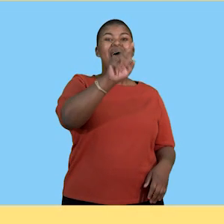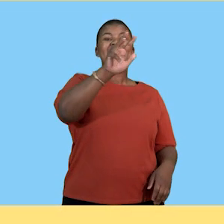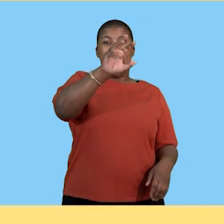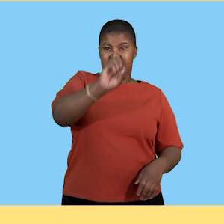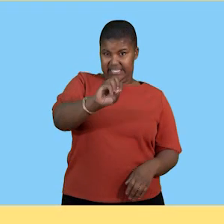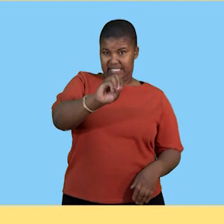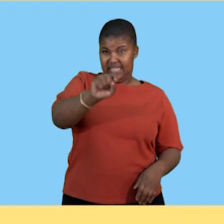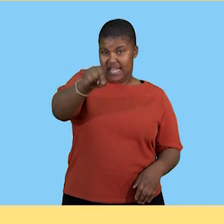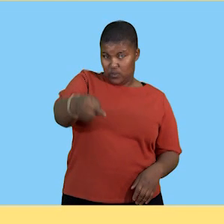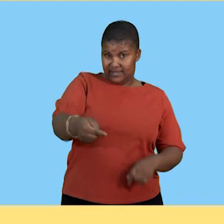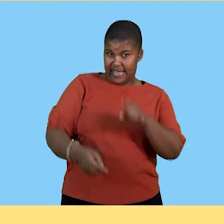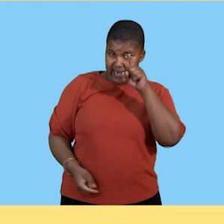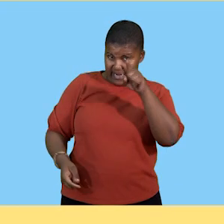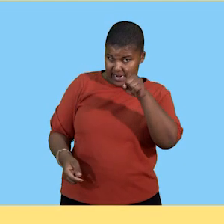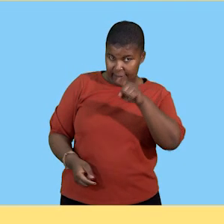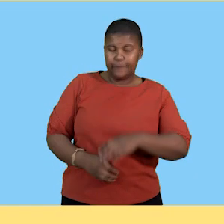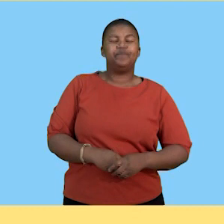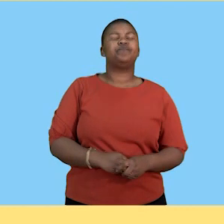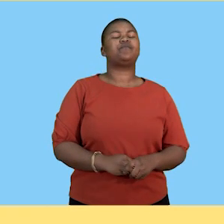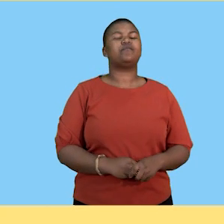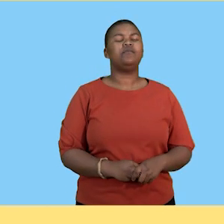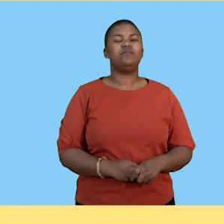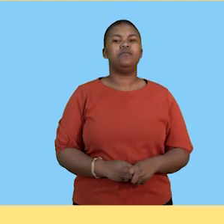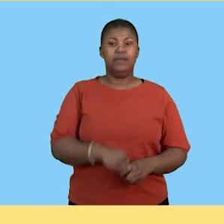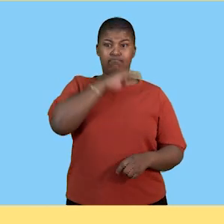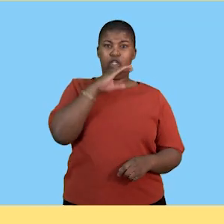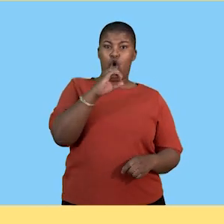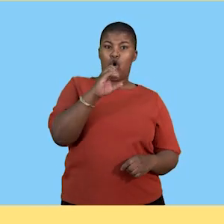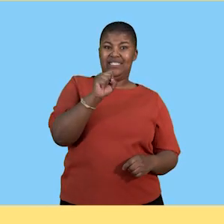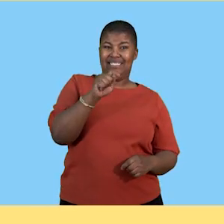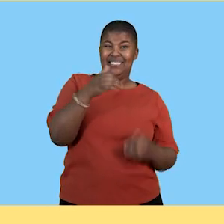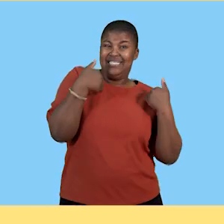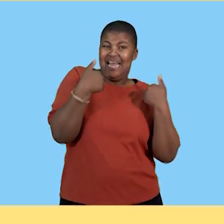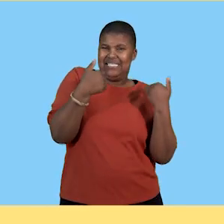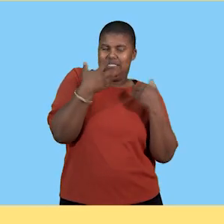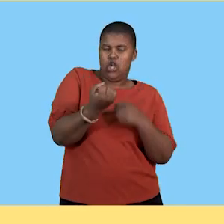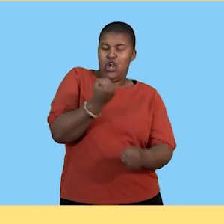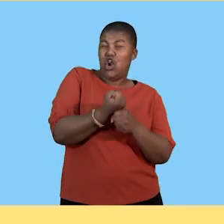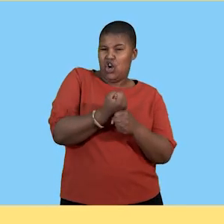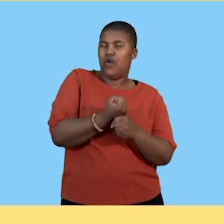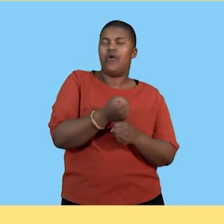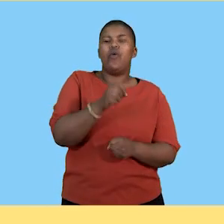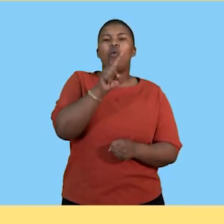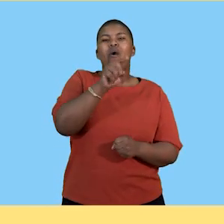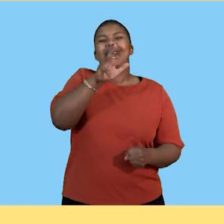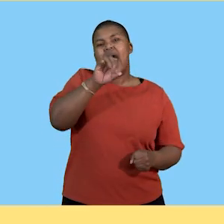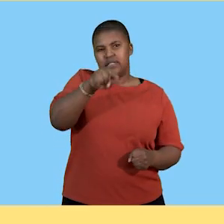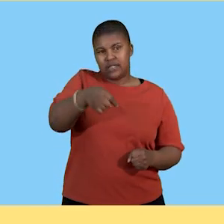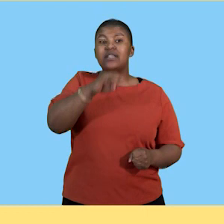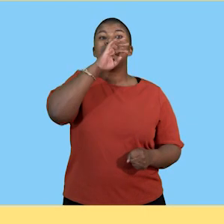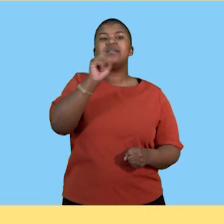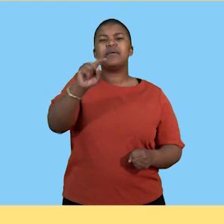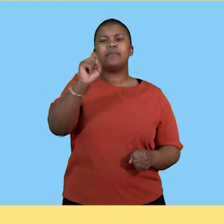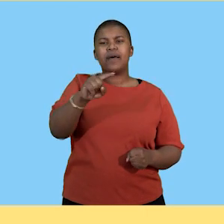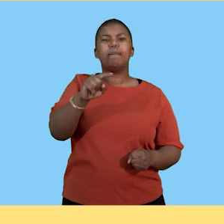is 190. So here, I have my 190. This is cost at the beginning of the year. I have